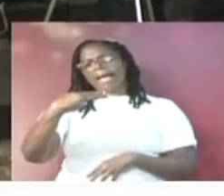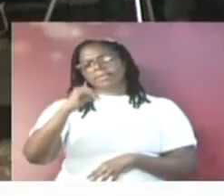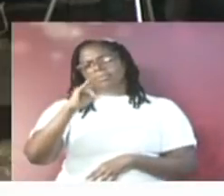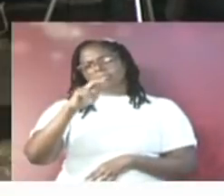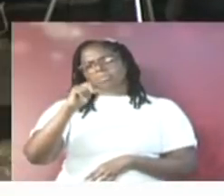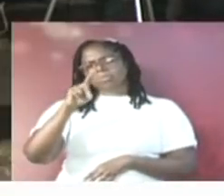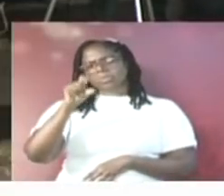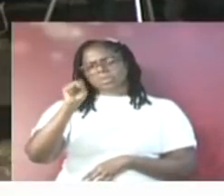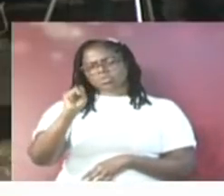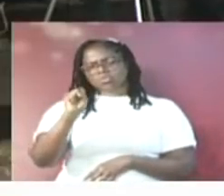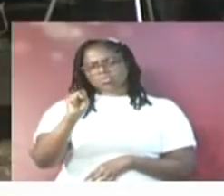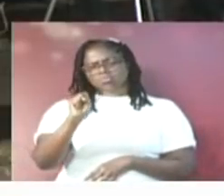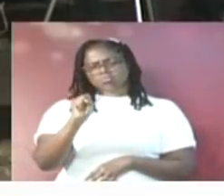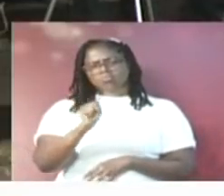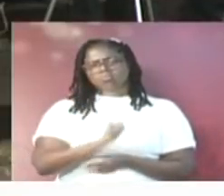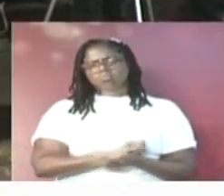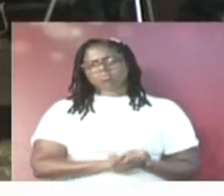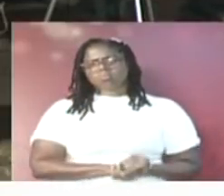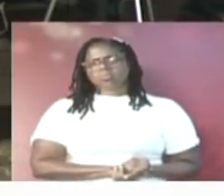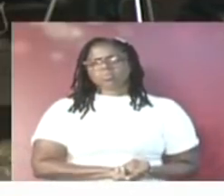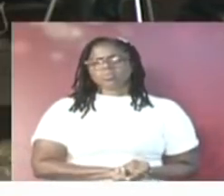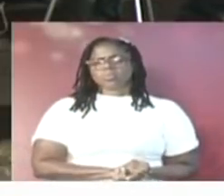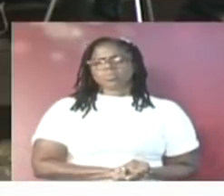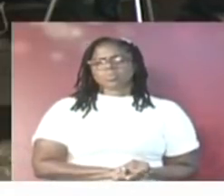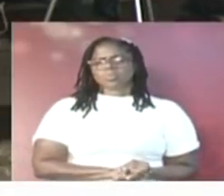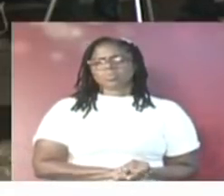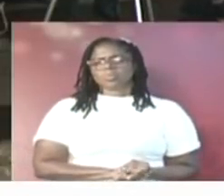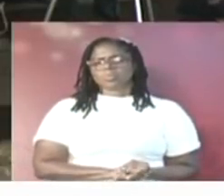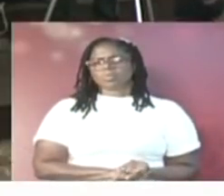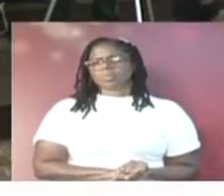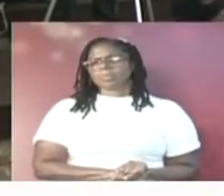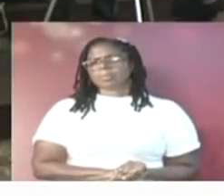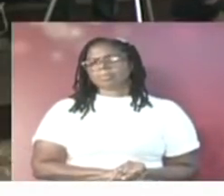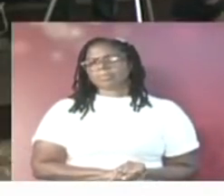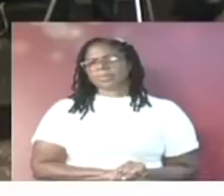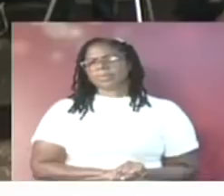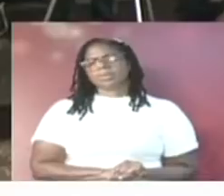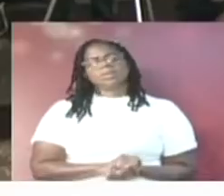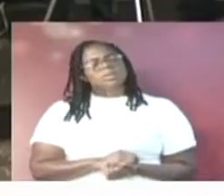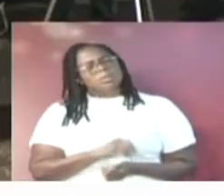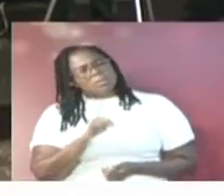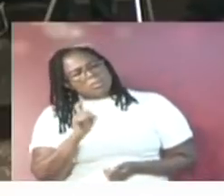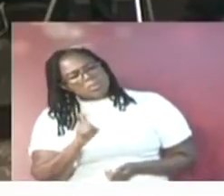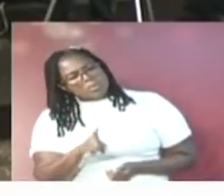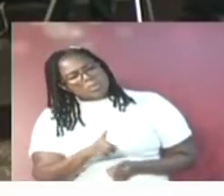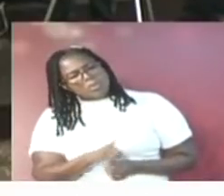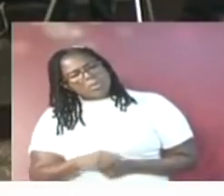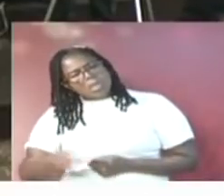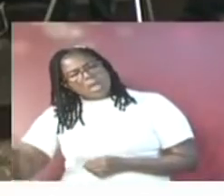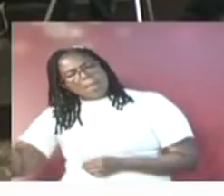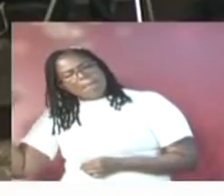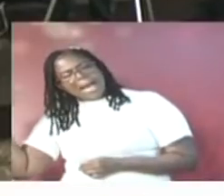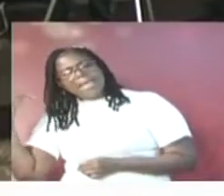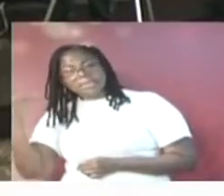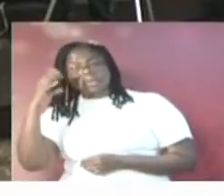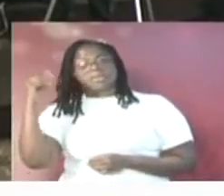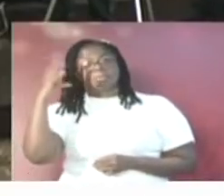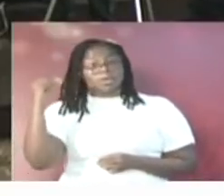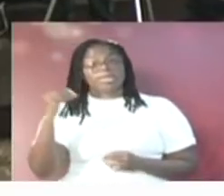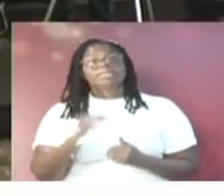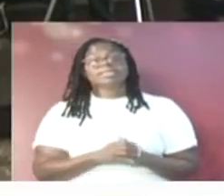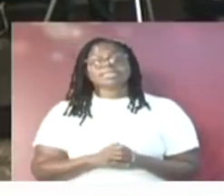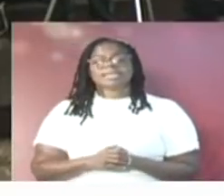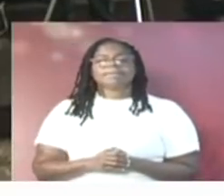Minister, good afternoon. Thank you, Prime Minister. From our past experience, we would have noticed that when measures